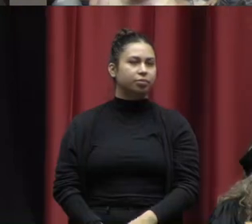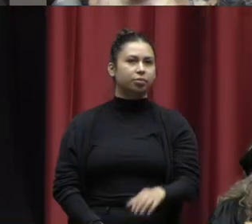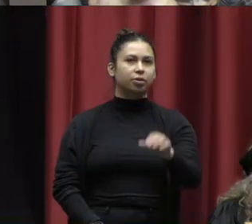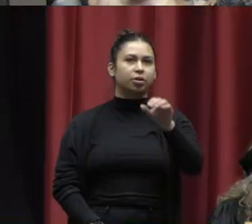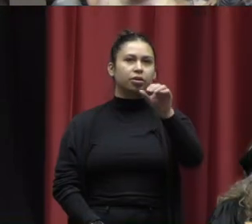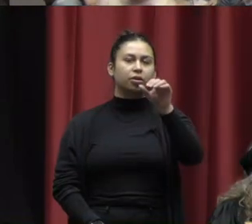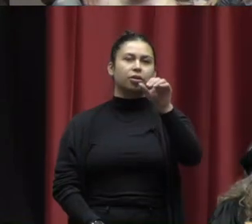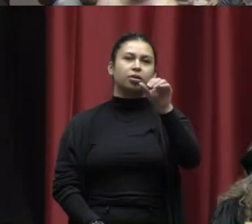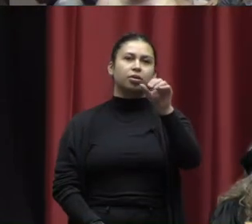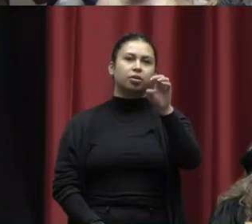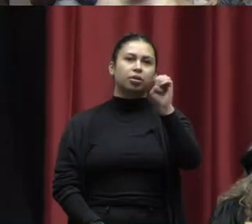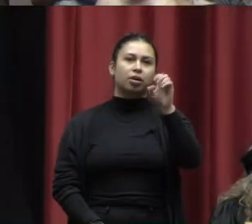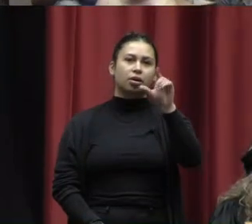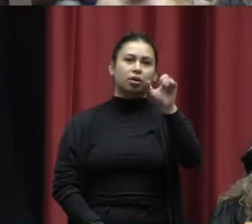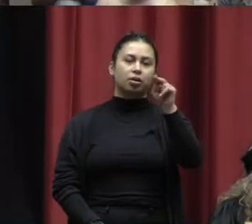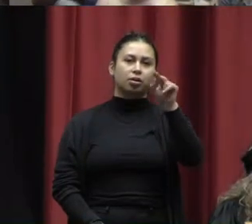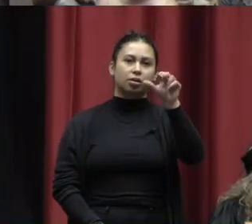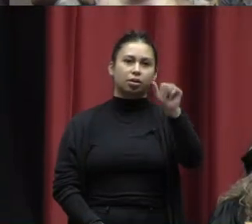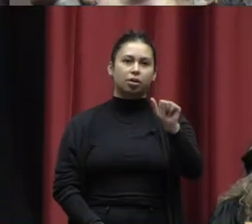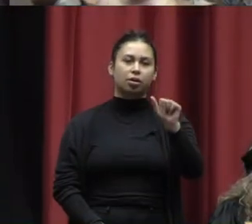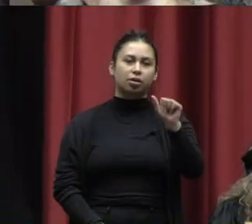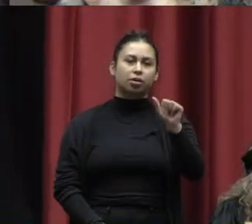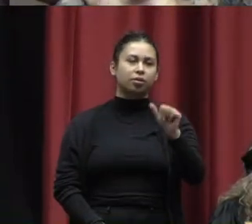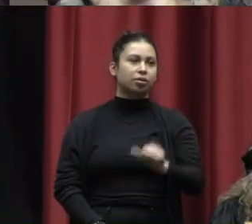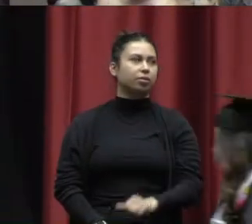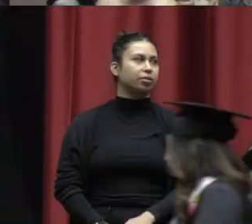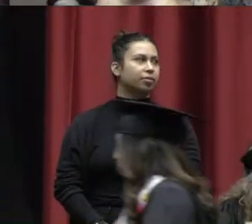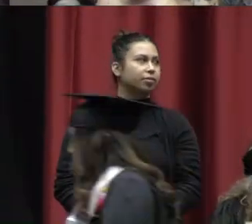Elena Gomez Vieda,